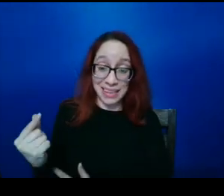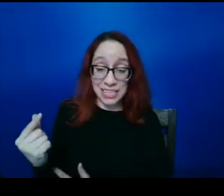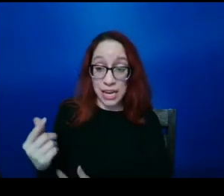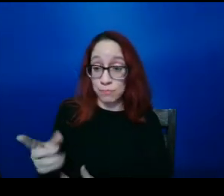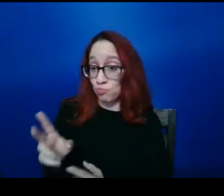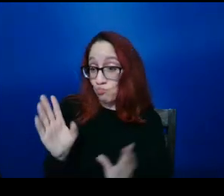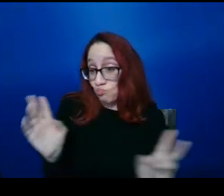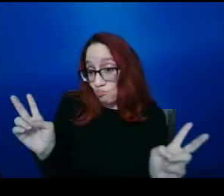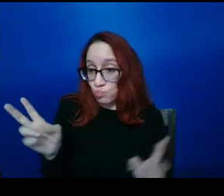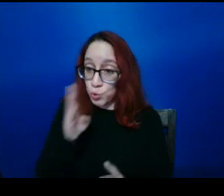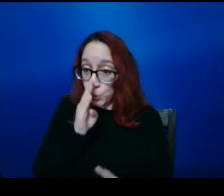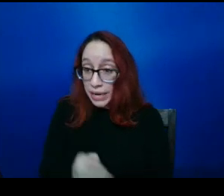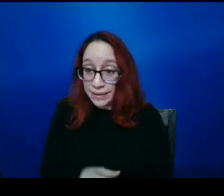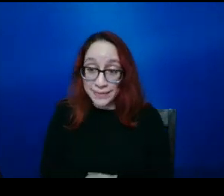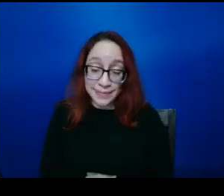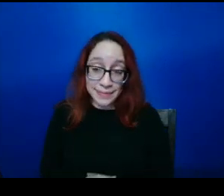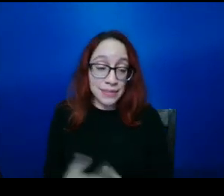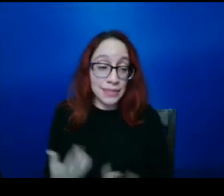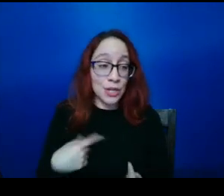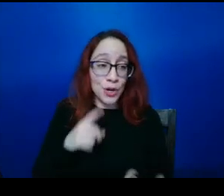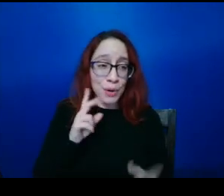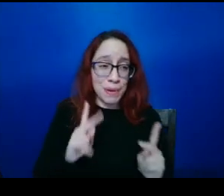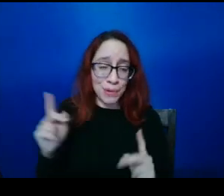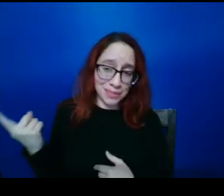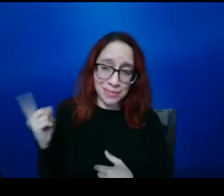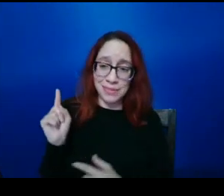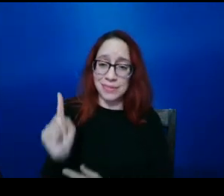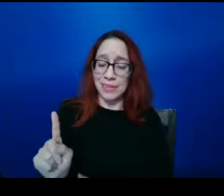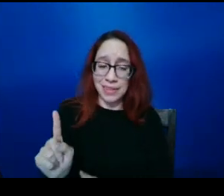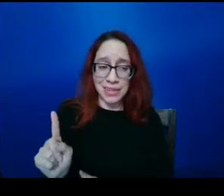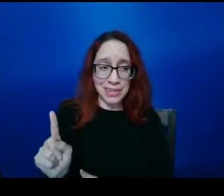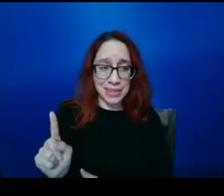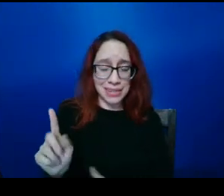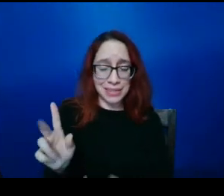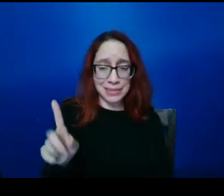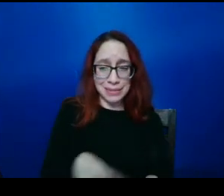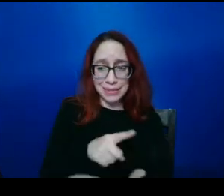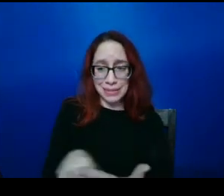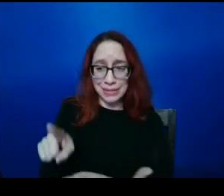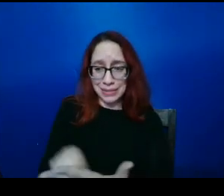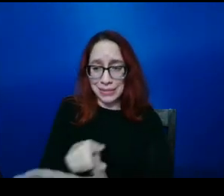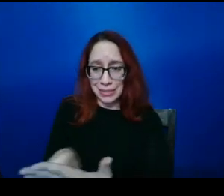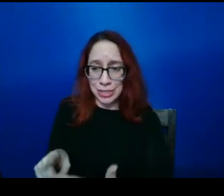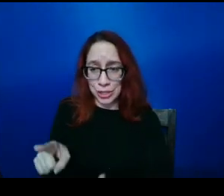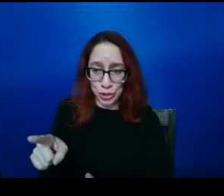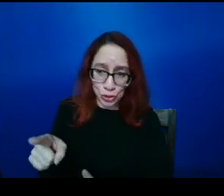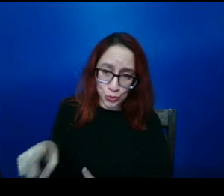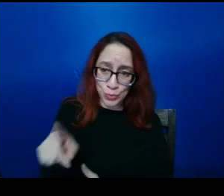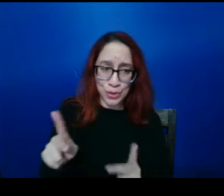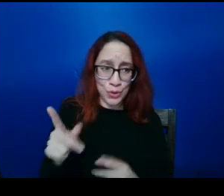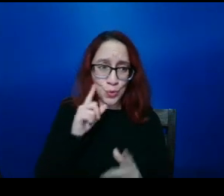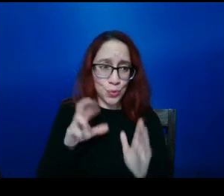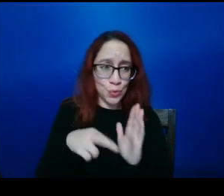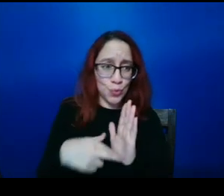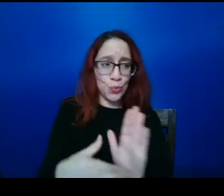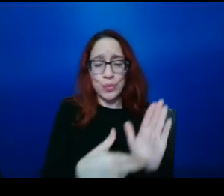straight. And for people to come up and criticize you people who